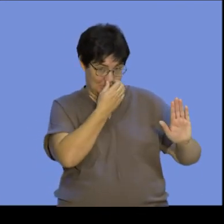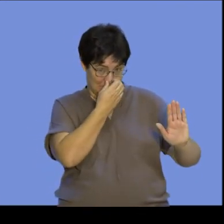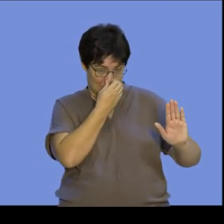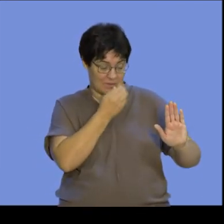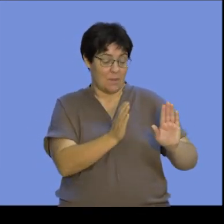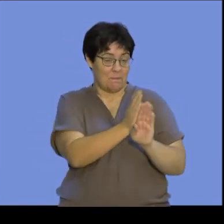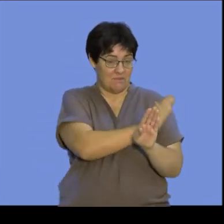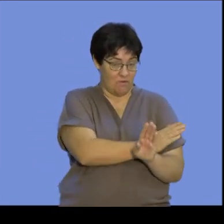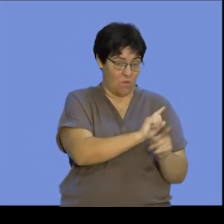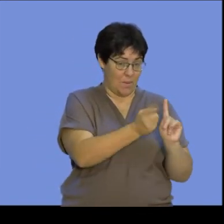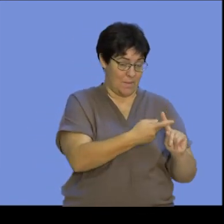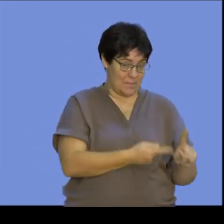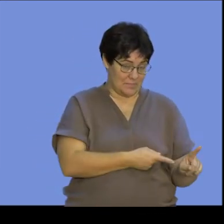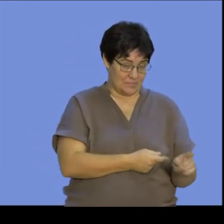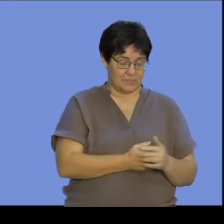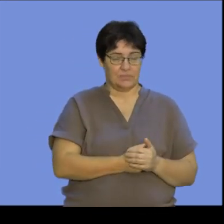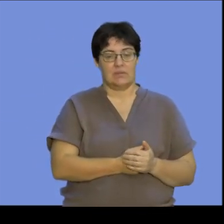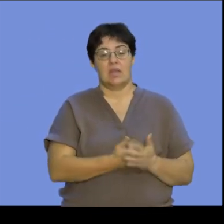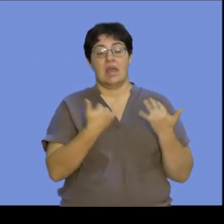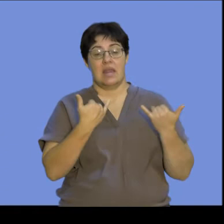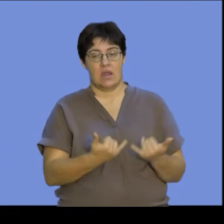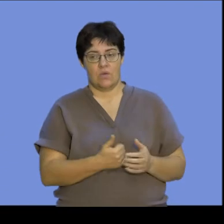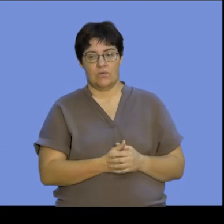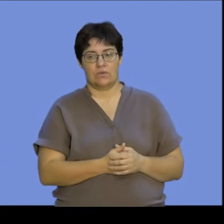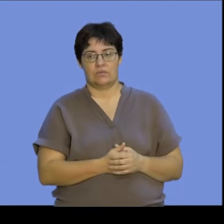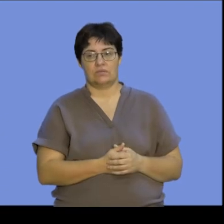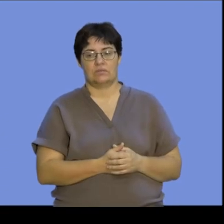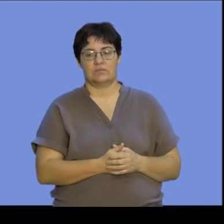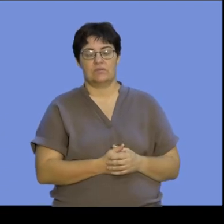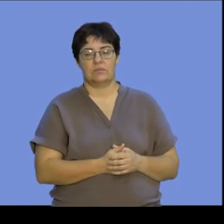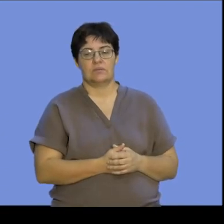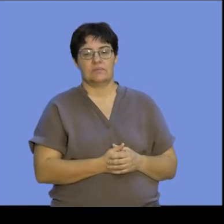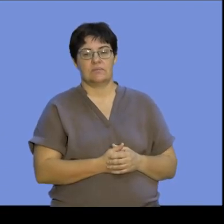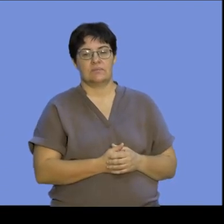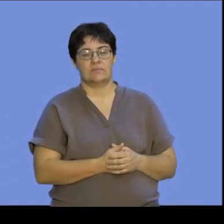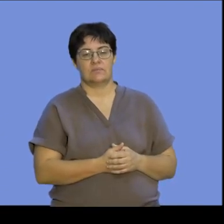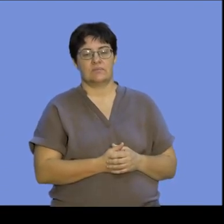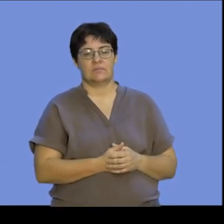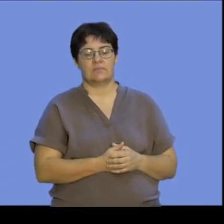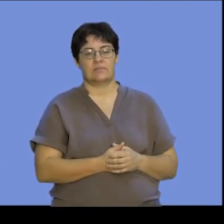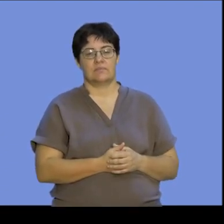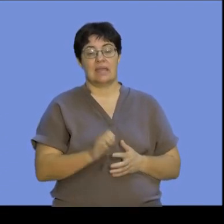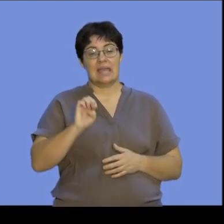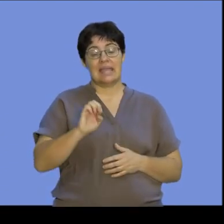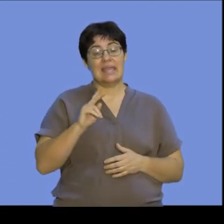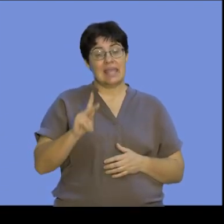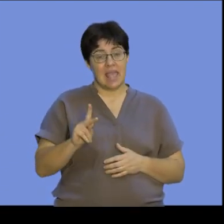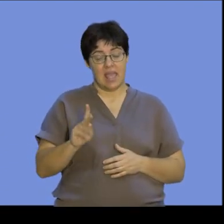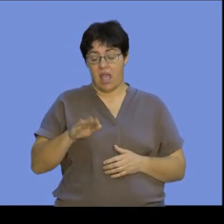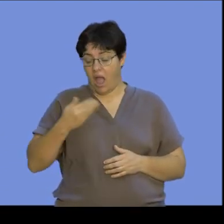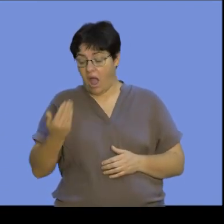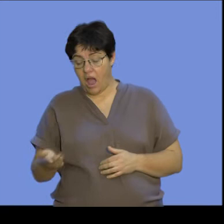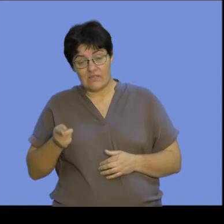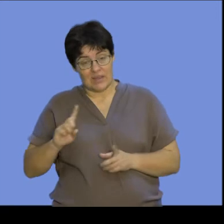collision. Now they say, oops, I skipped this page, the kinetic energy